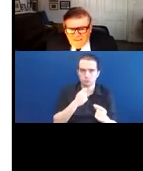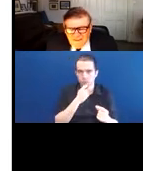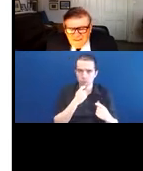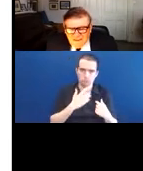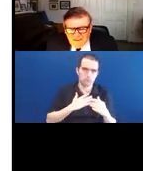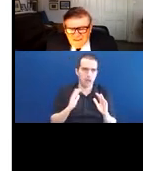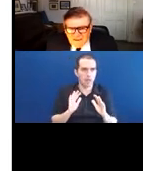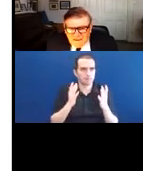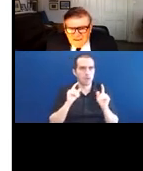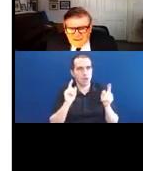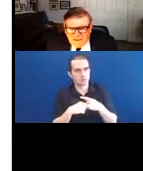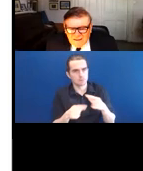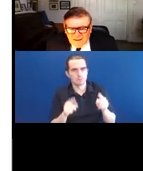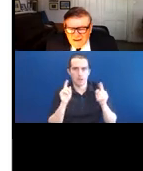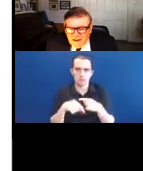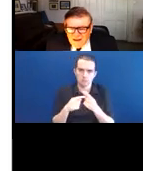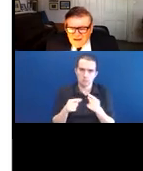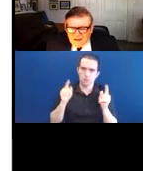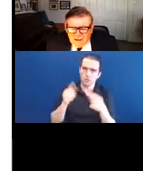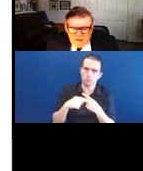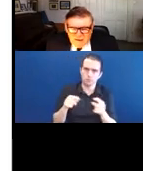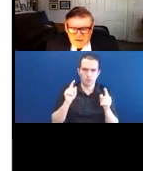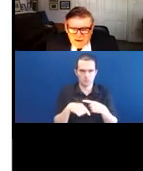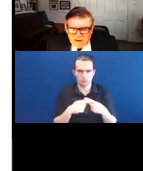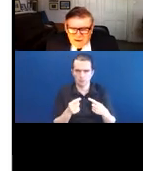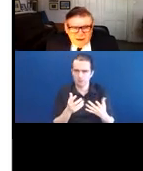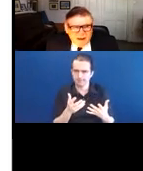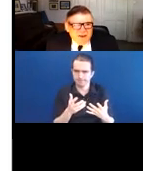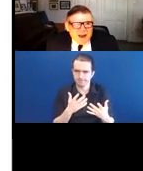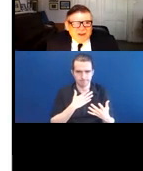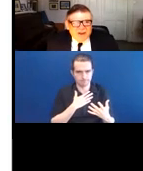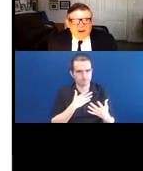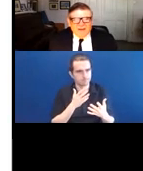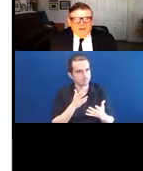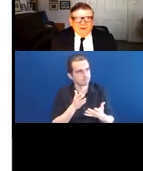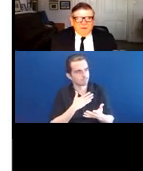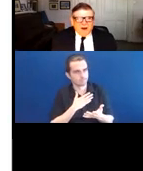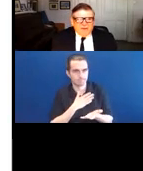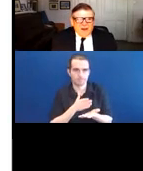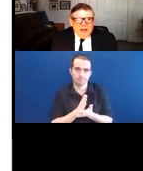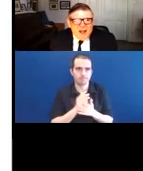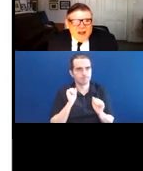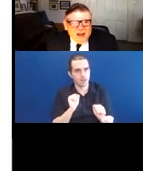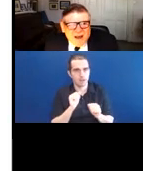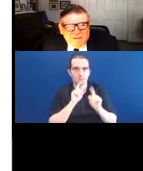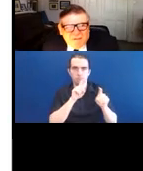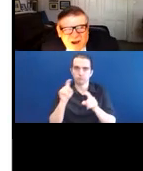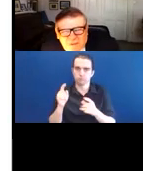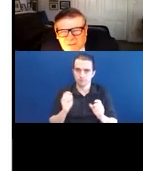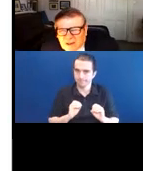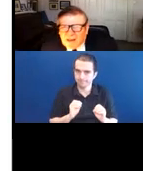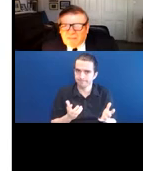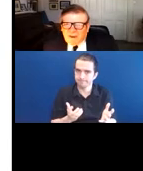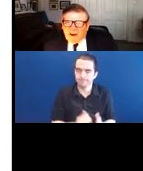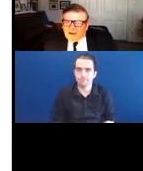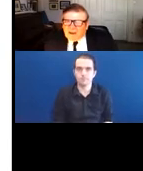fundamental rights and freedoms. So that was an introduction to Article 12. Most